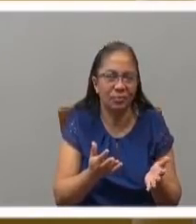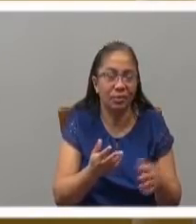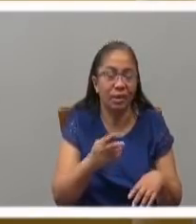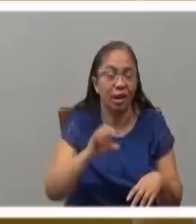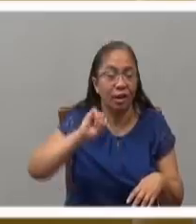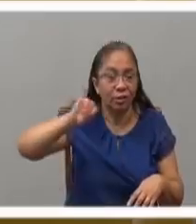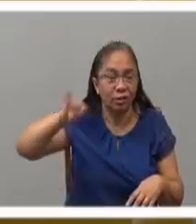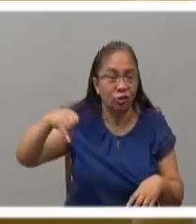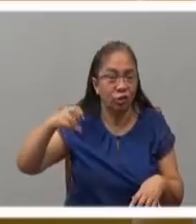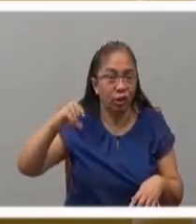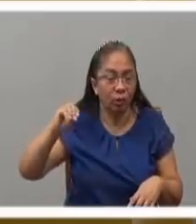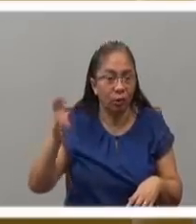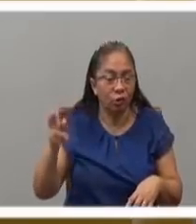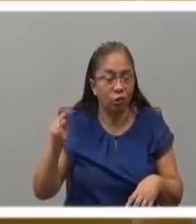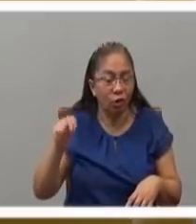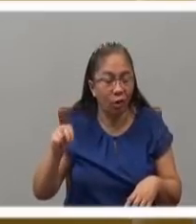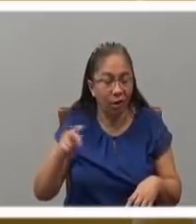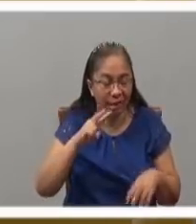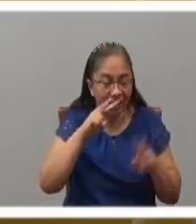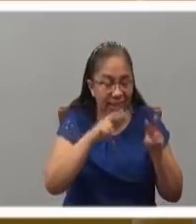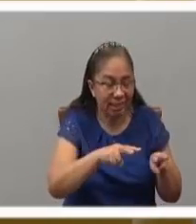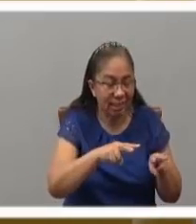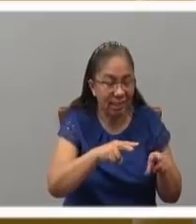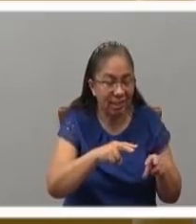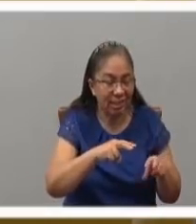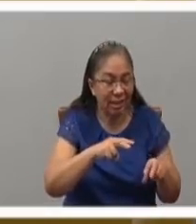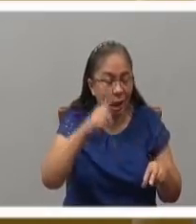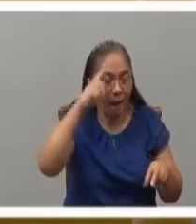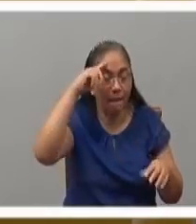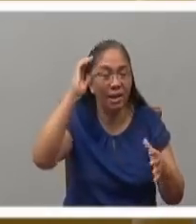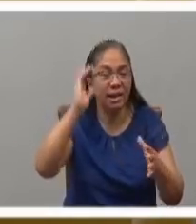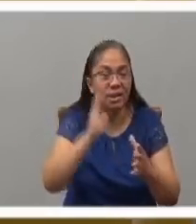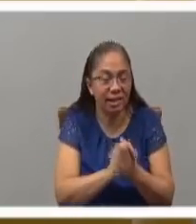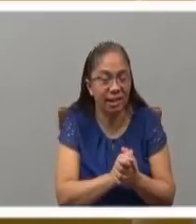John saw and John believed.